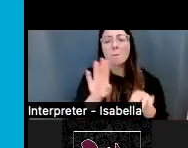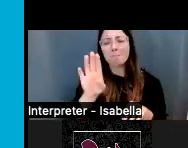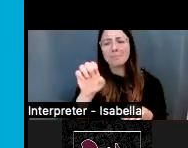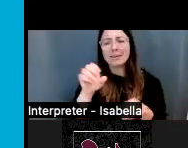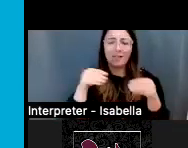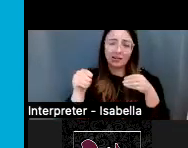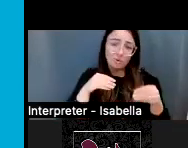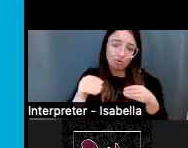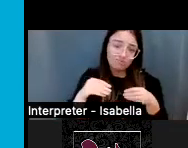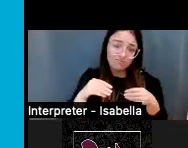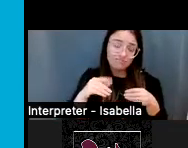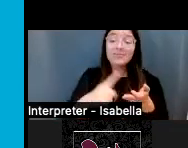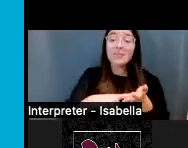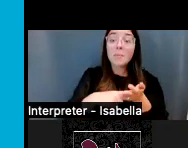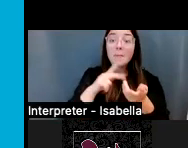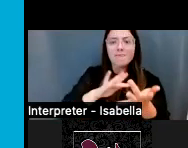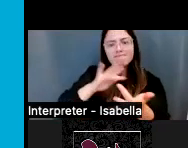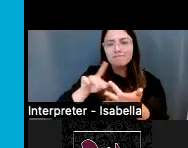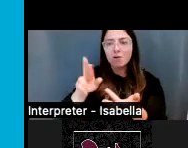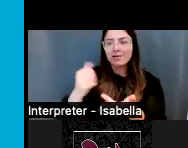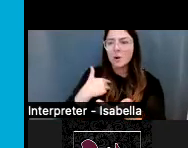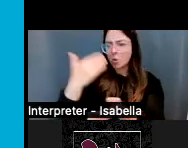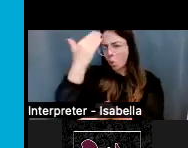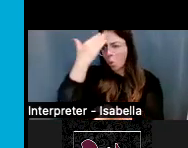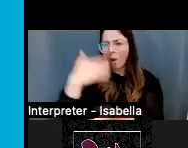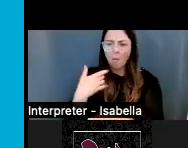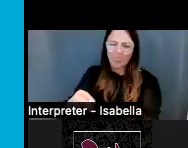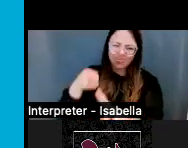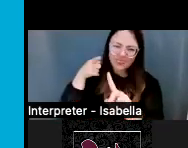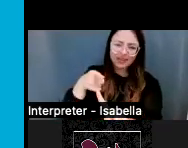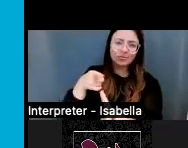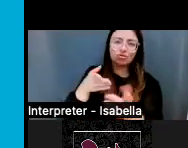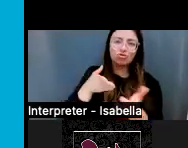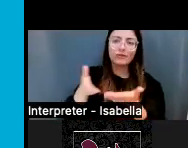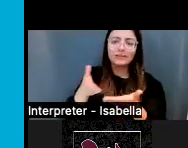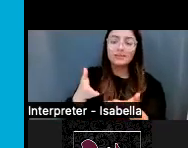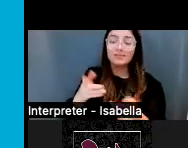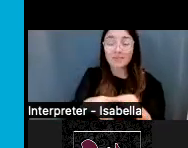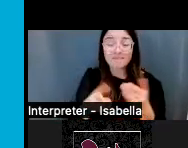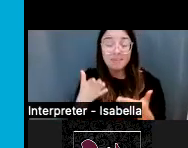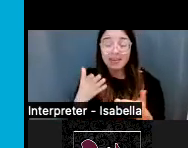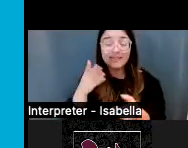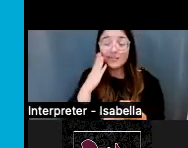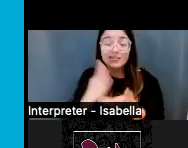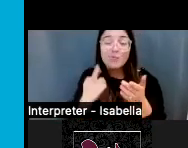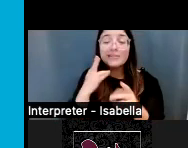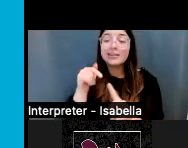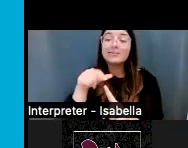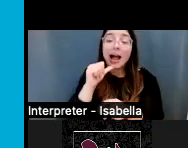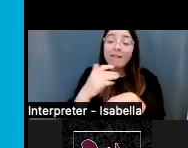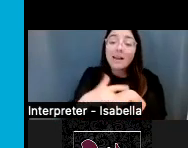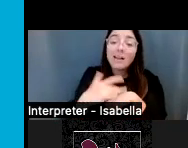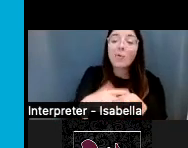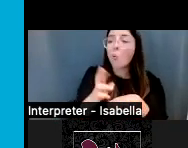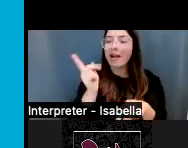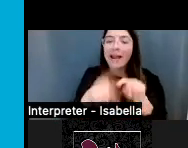out to DRS with a really specific service in mind, but, you know, that for some reason or another, maybe that service isn't available or it isn't